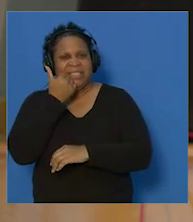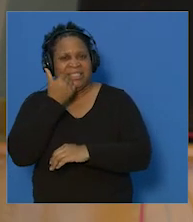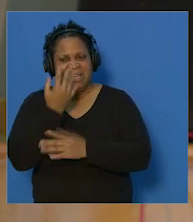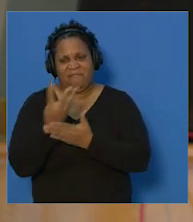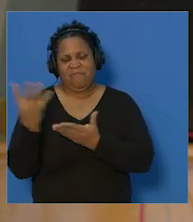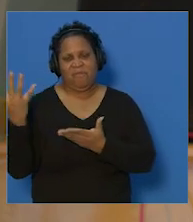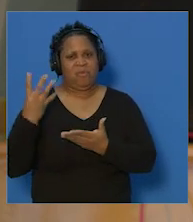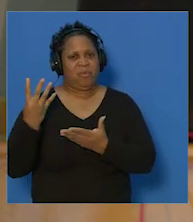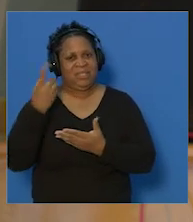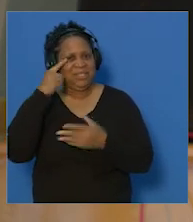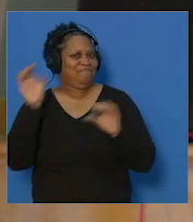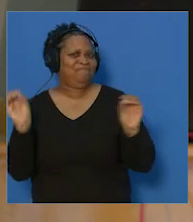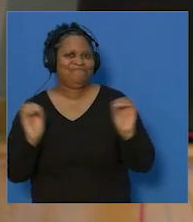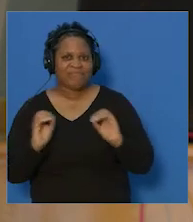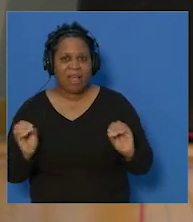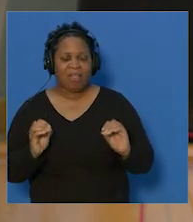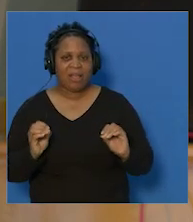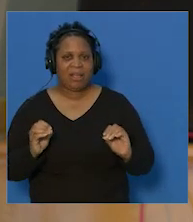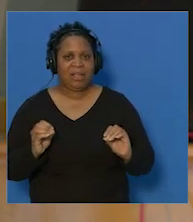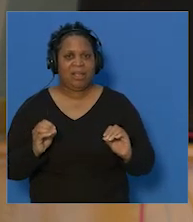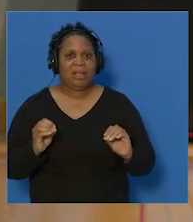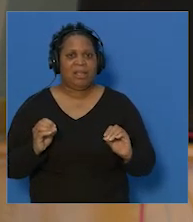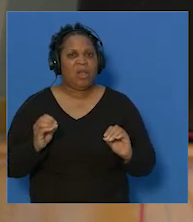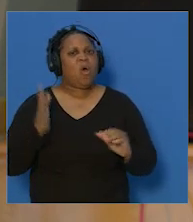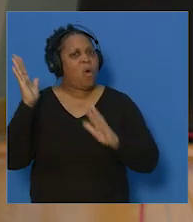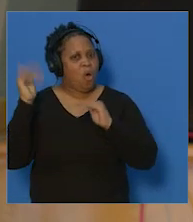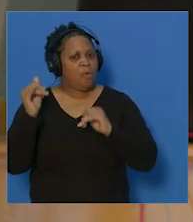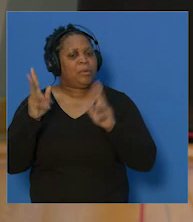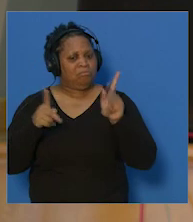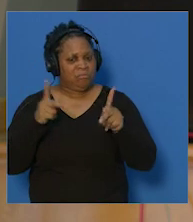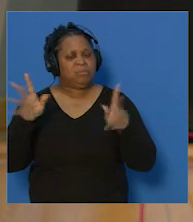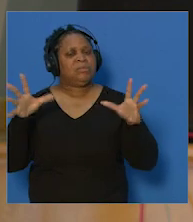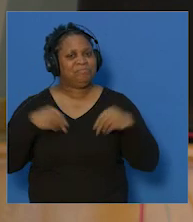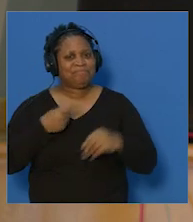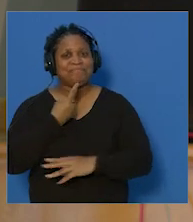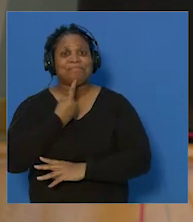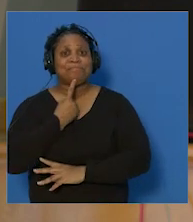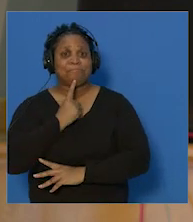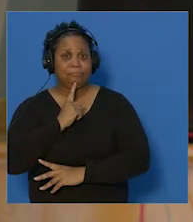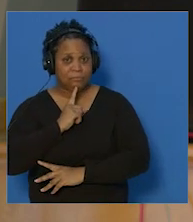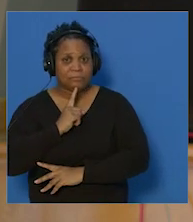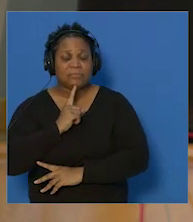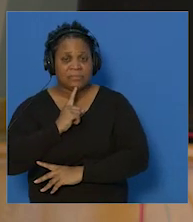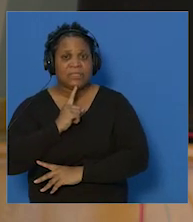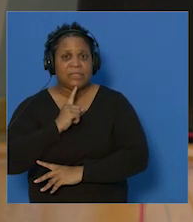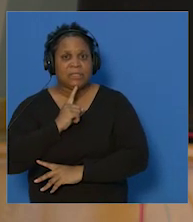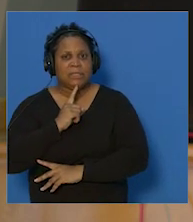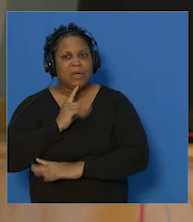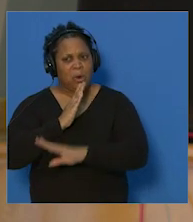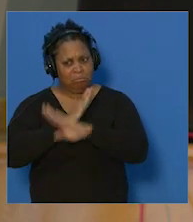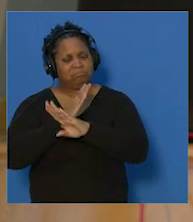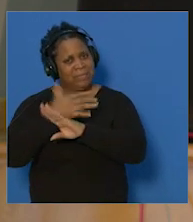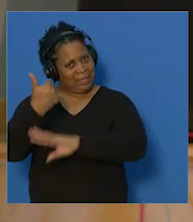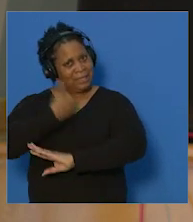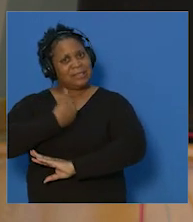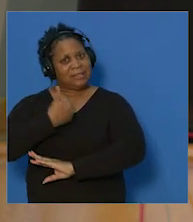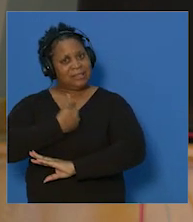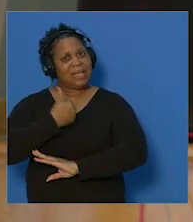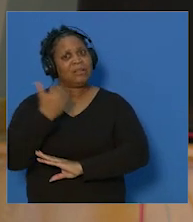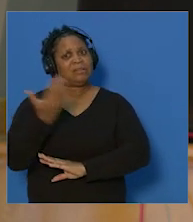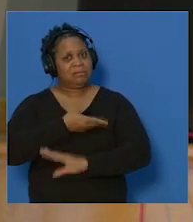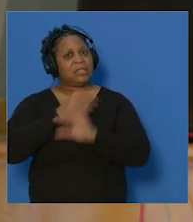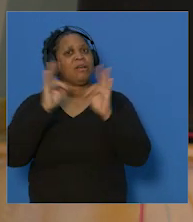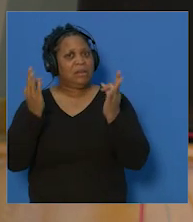weeks are in vain, and we're just hoping that persons will take these messages seriously to heart, because we're protecting ourselves and we're protecting our loved